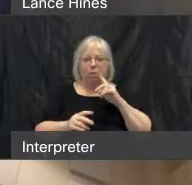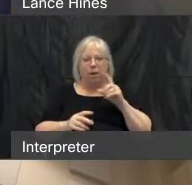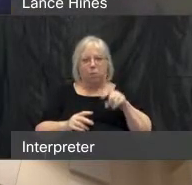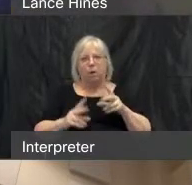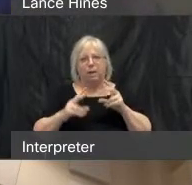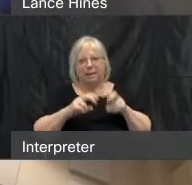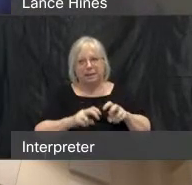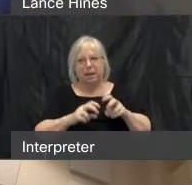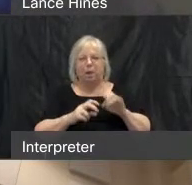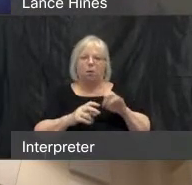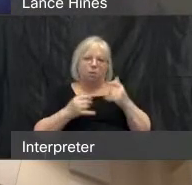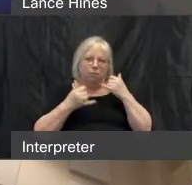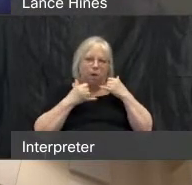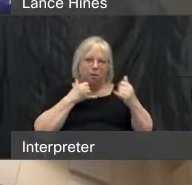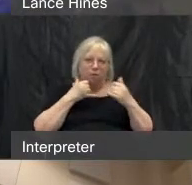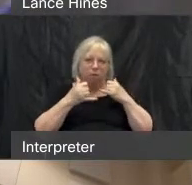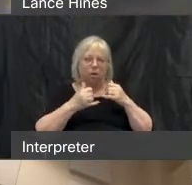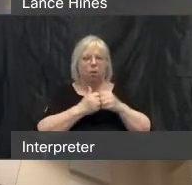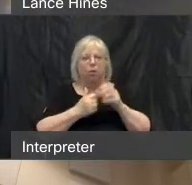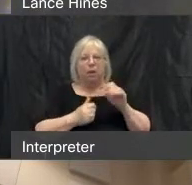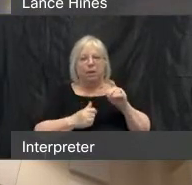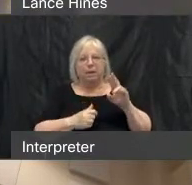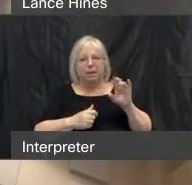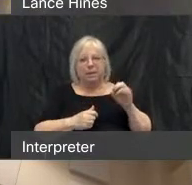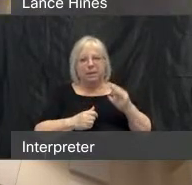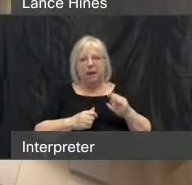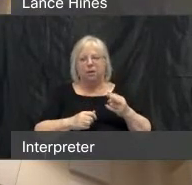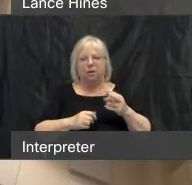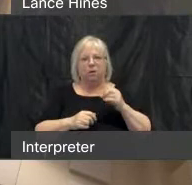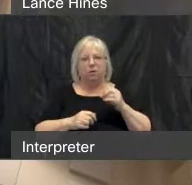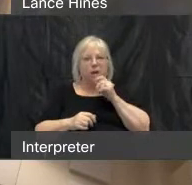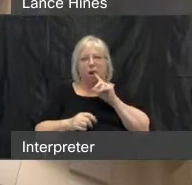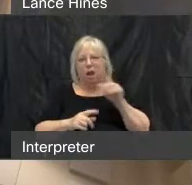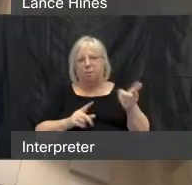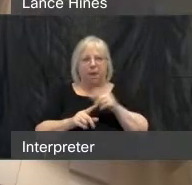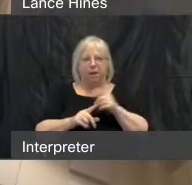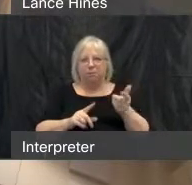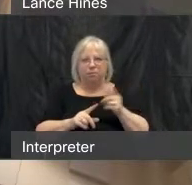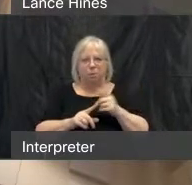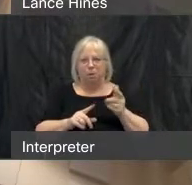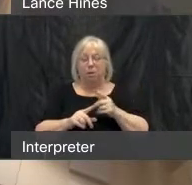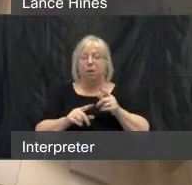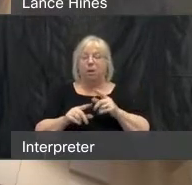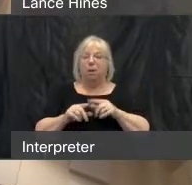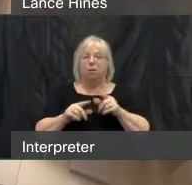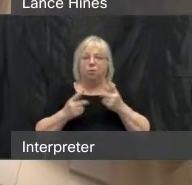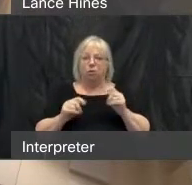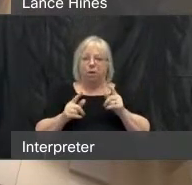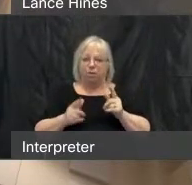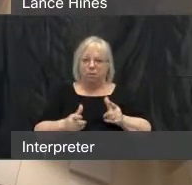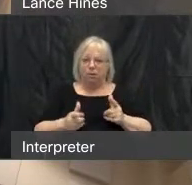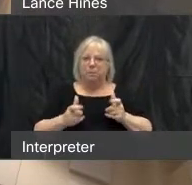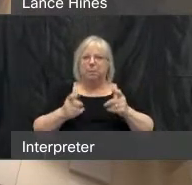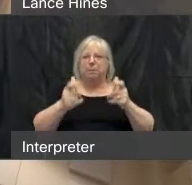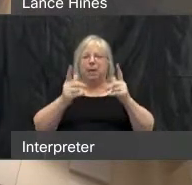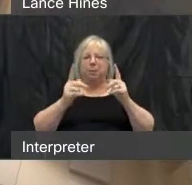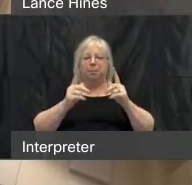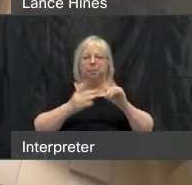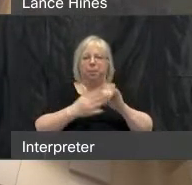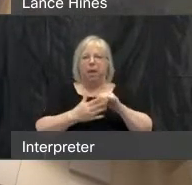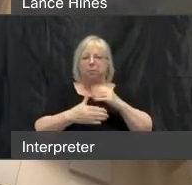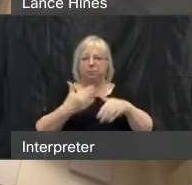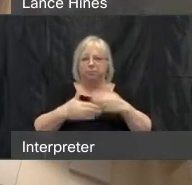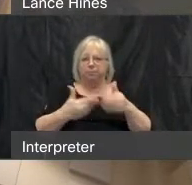sit down or a phone call with Sarah to address some of her questions, so it's not a lot of back and forth to kind of expedite that, Director Adcock.